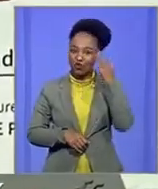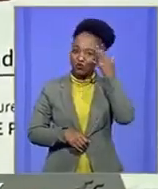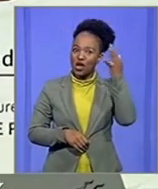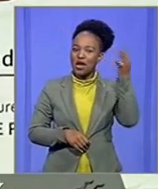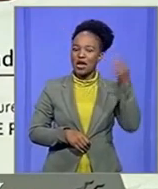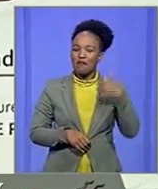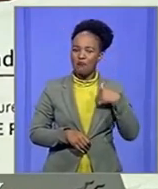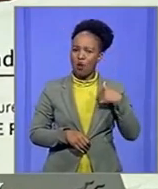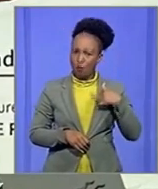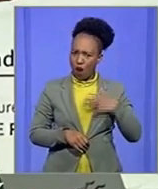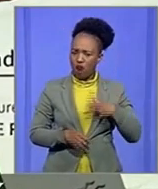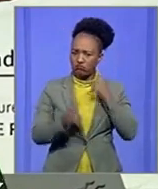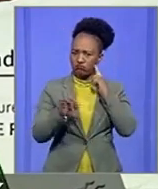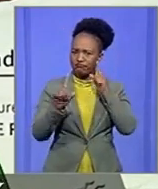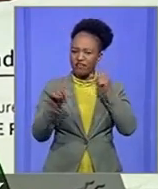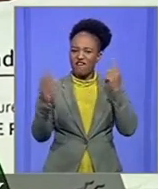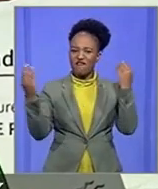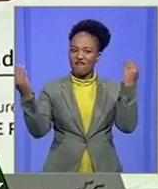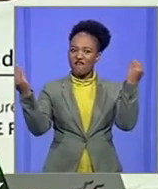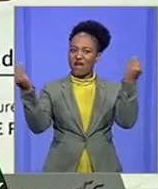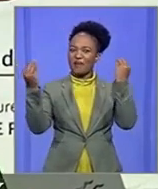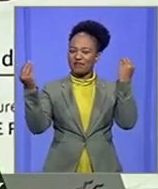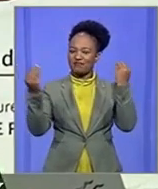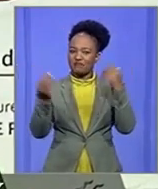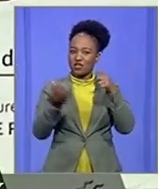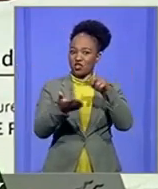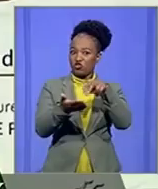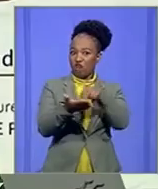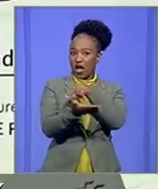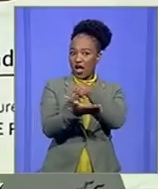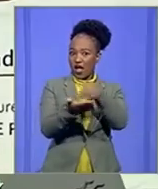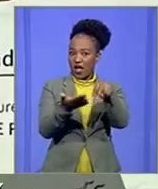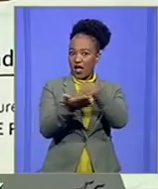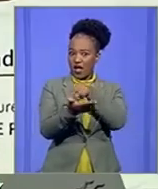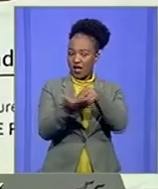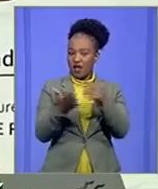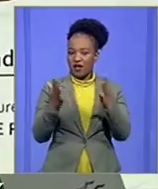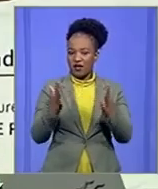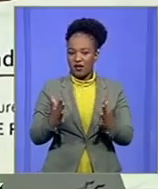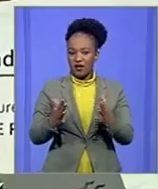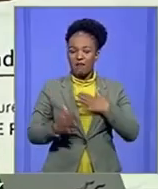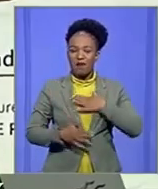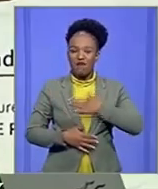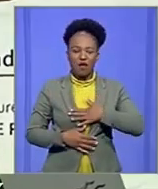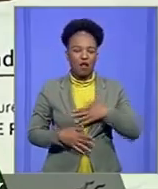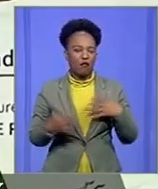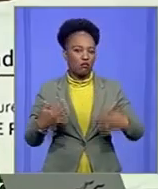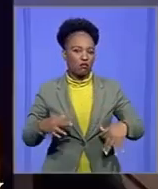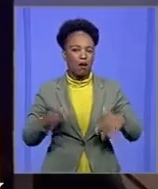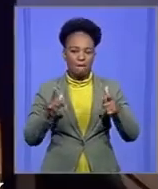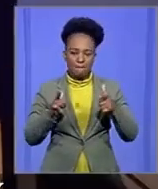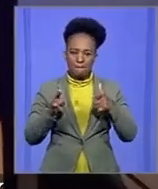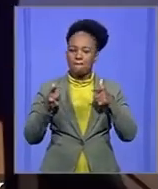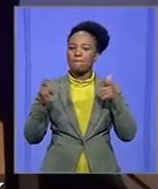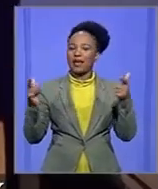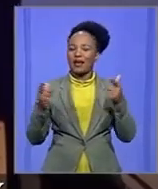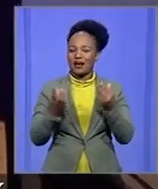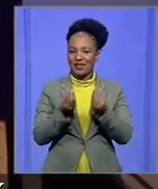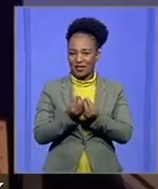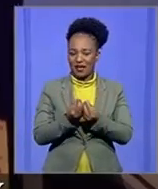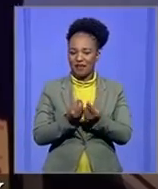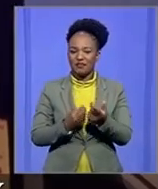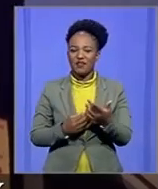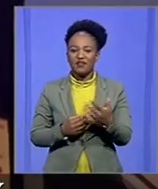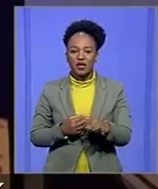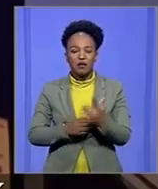famous dancer, and I feel like a dancer is the most greatest thing that you can ever be. Sena se mo